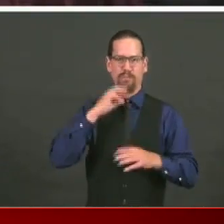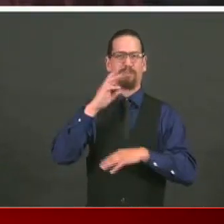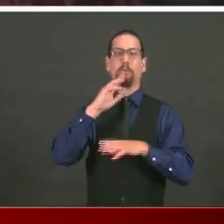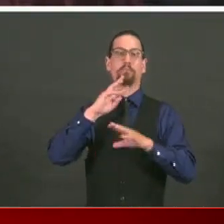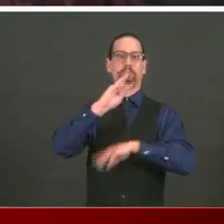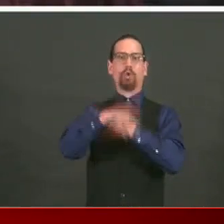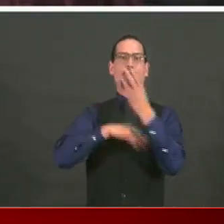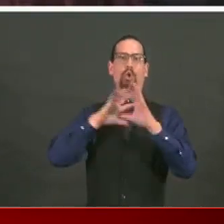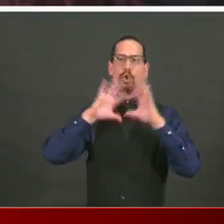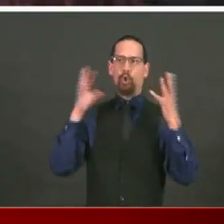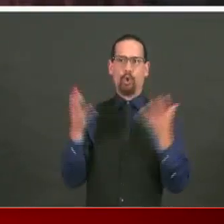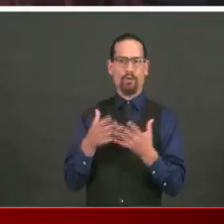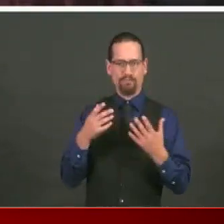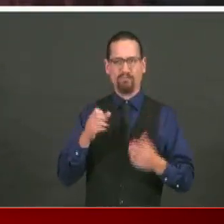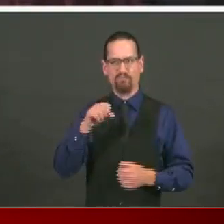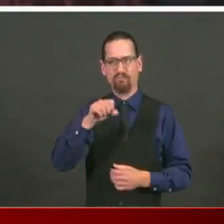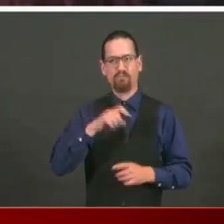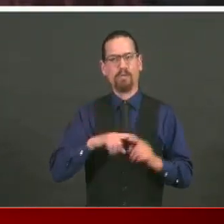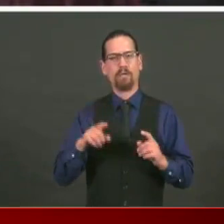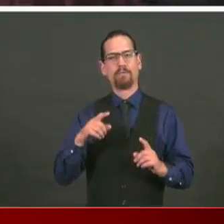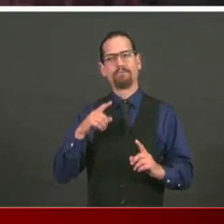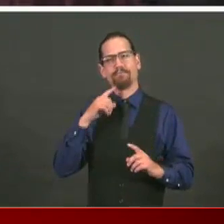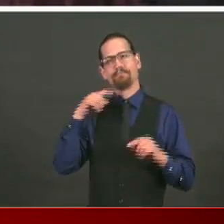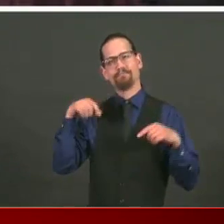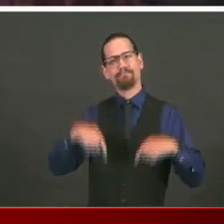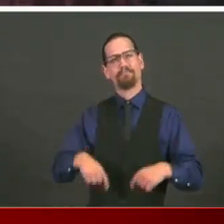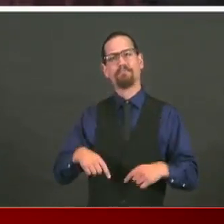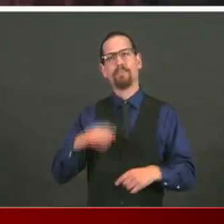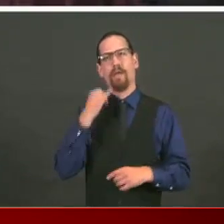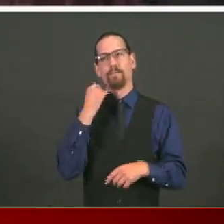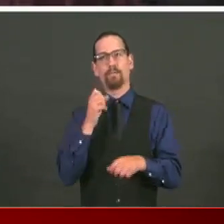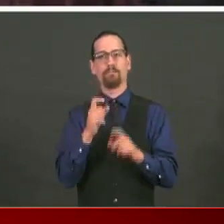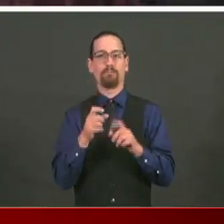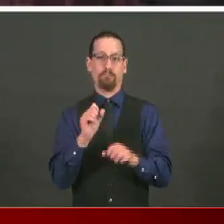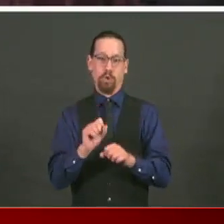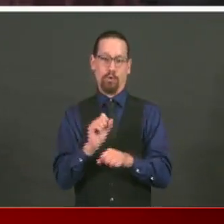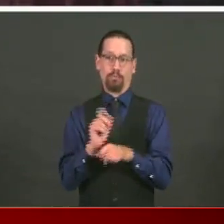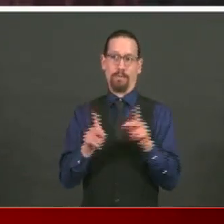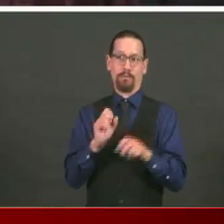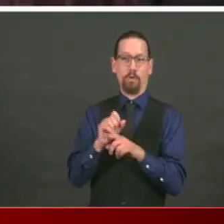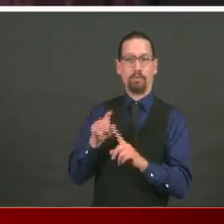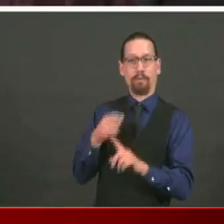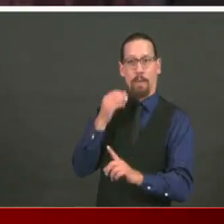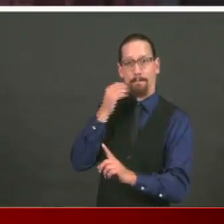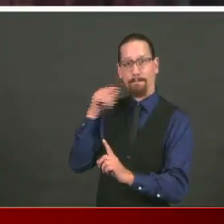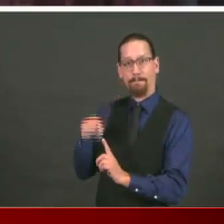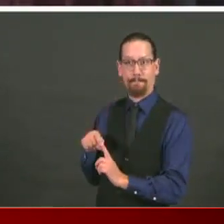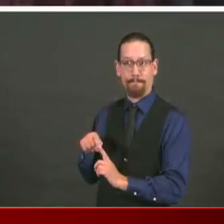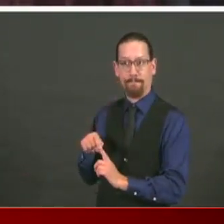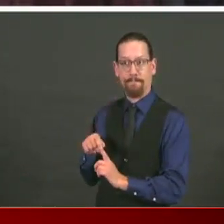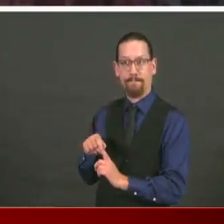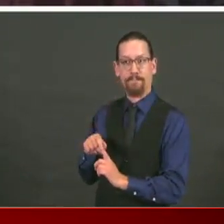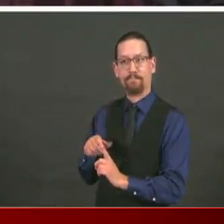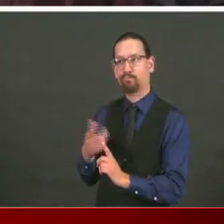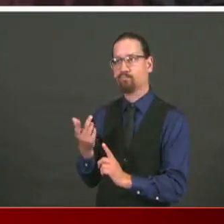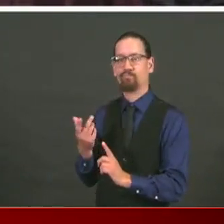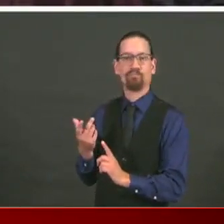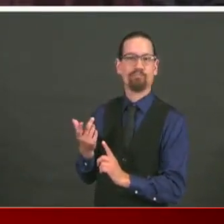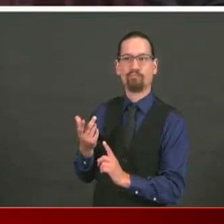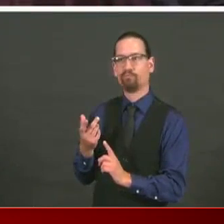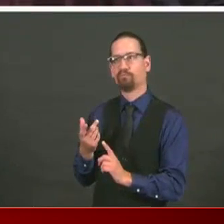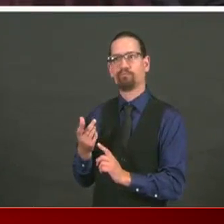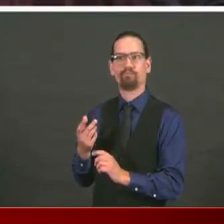home, but what happens if the people working from home are located in India or China and earning 10%